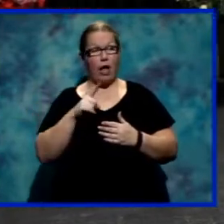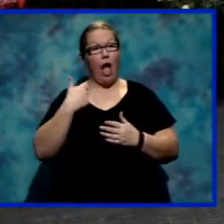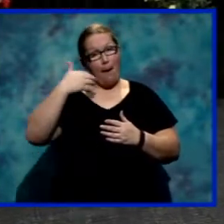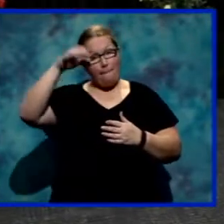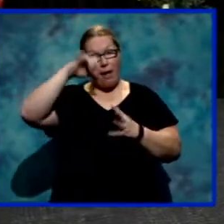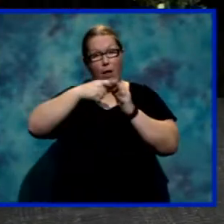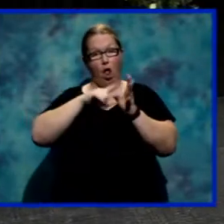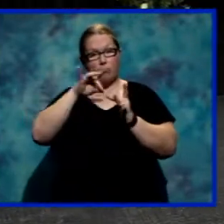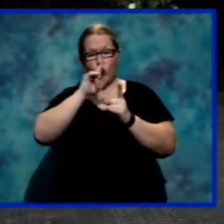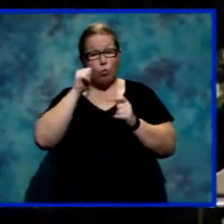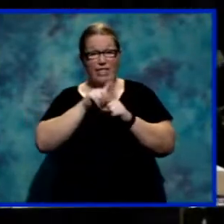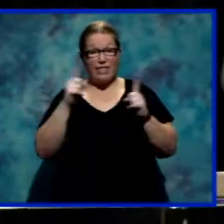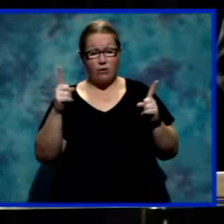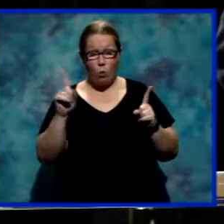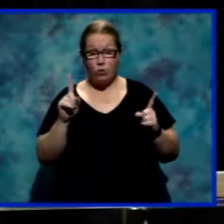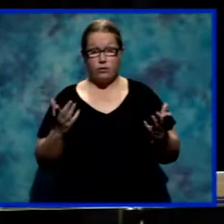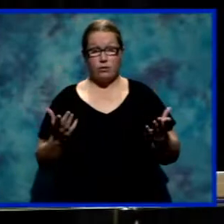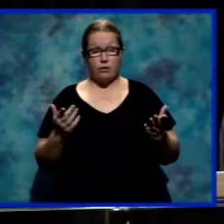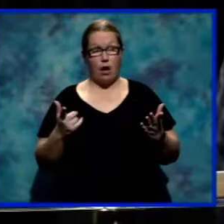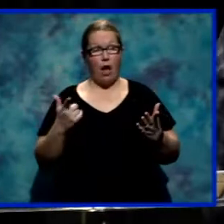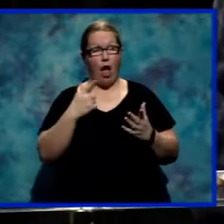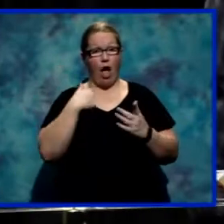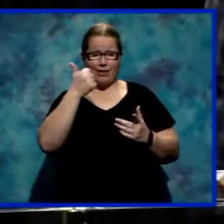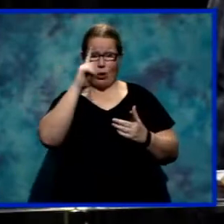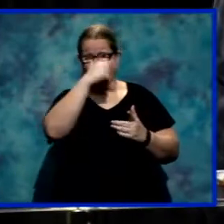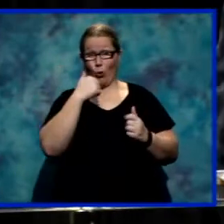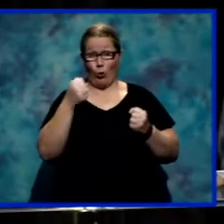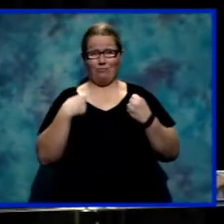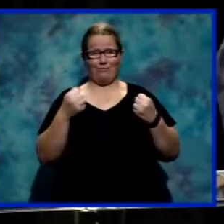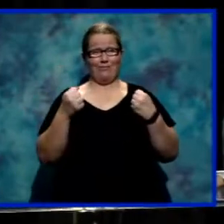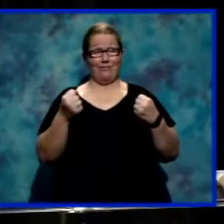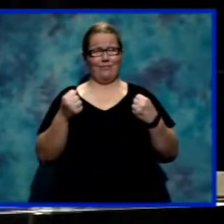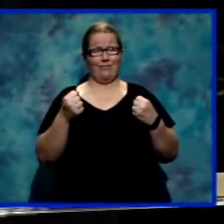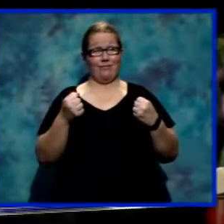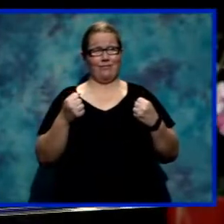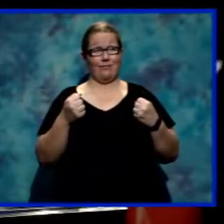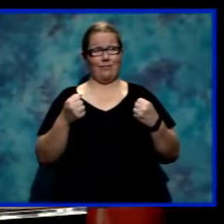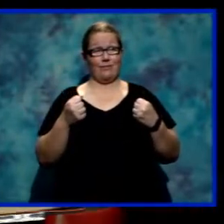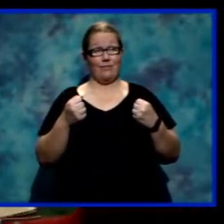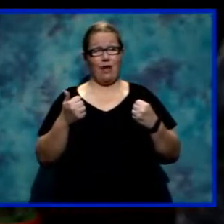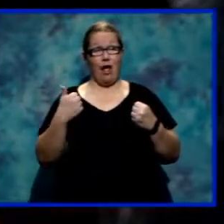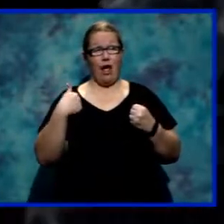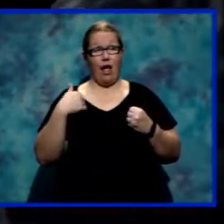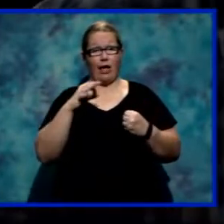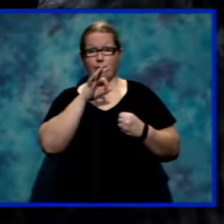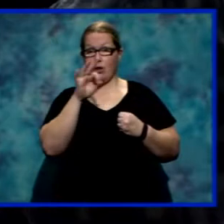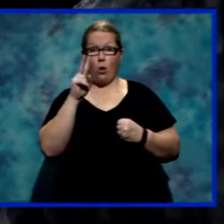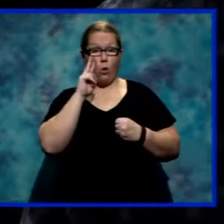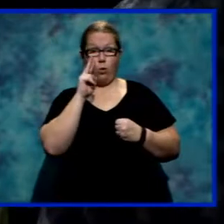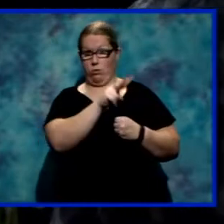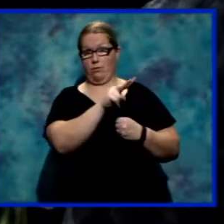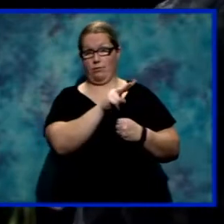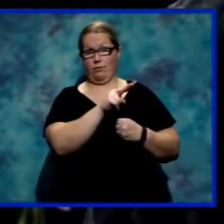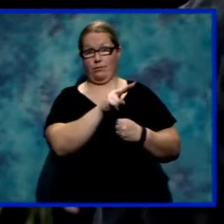by the Holy Spirit. He says, I'll tell you what the difference is. He says, I see the good-looking girl. He said, I don't look back.